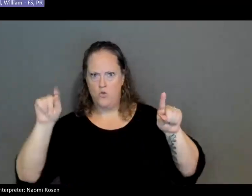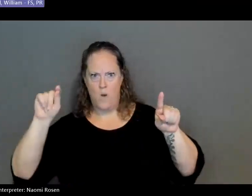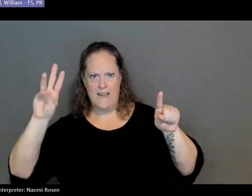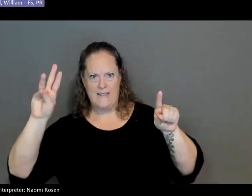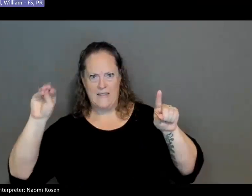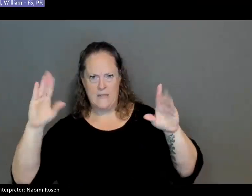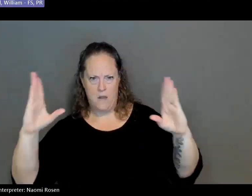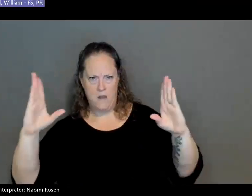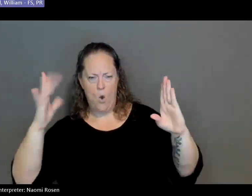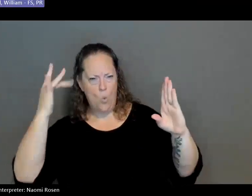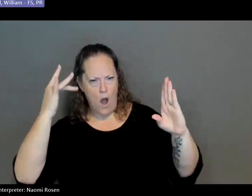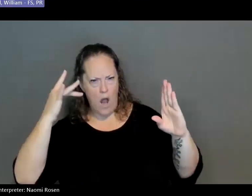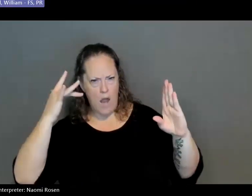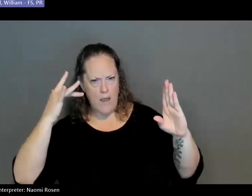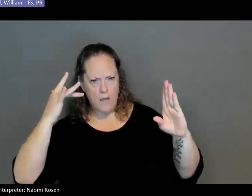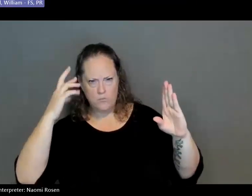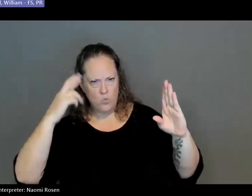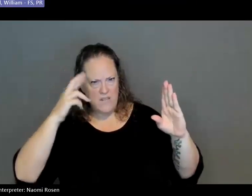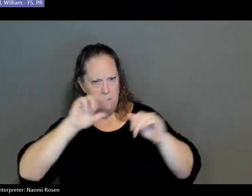Yeah,